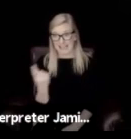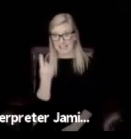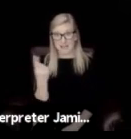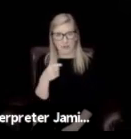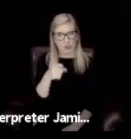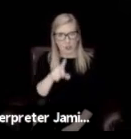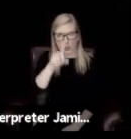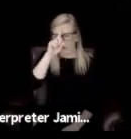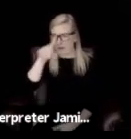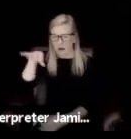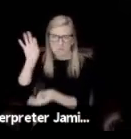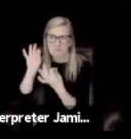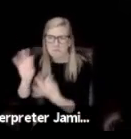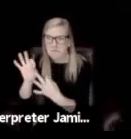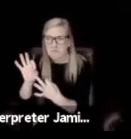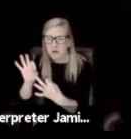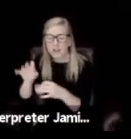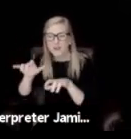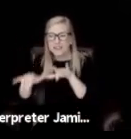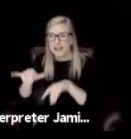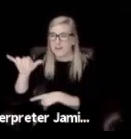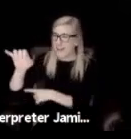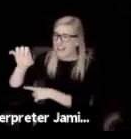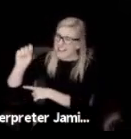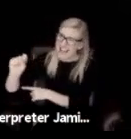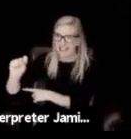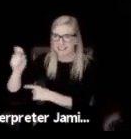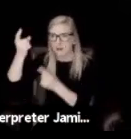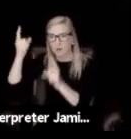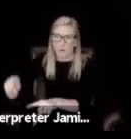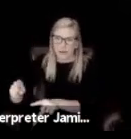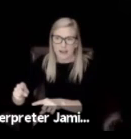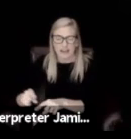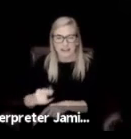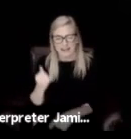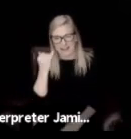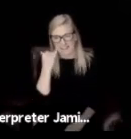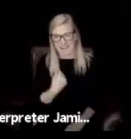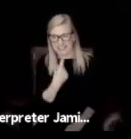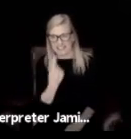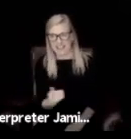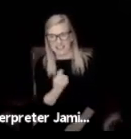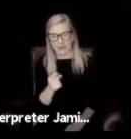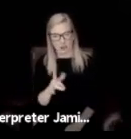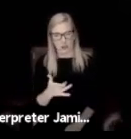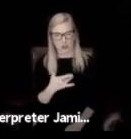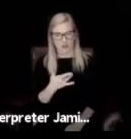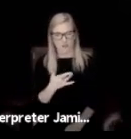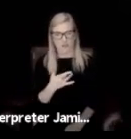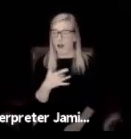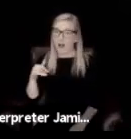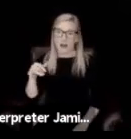it works for you, just type yes. And if it really, really hits you in a spot, just type yes,